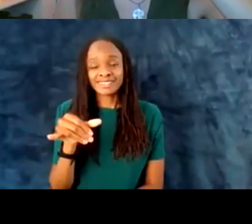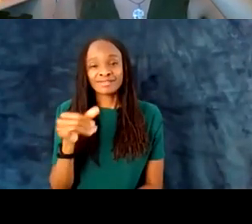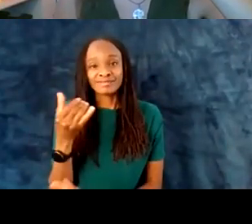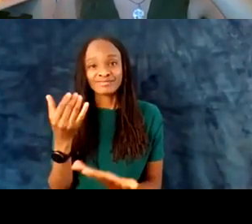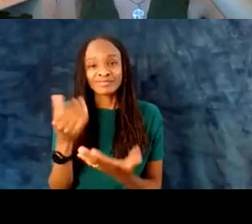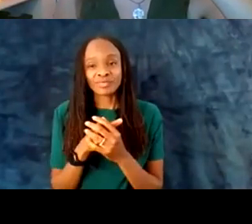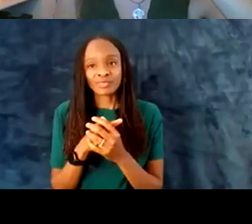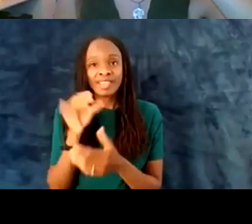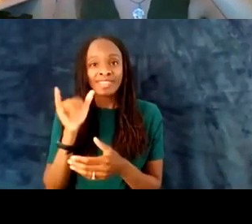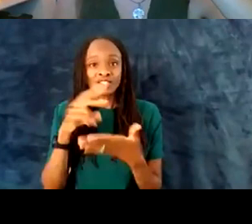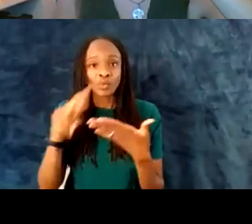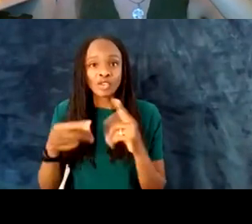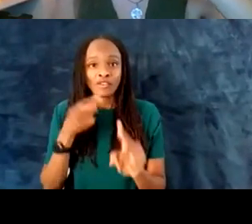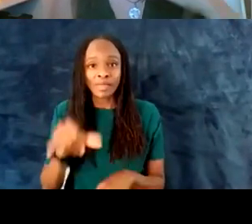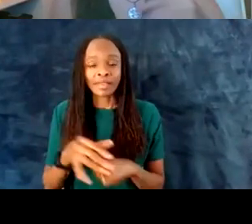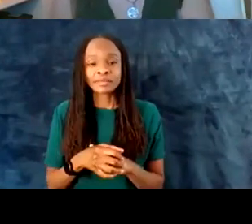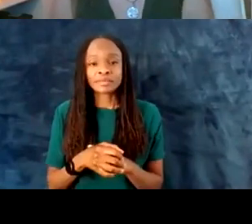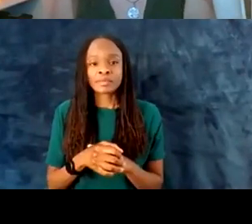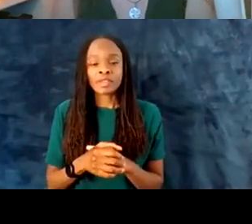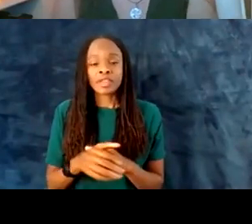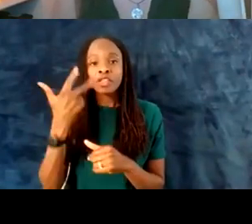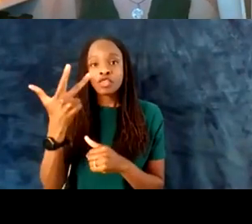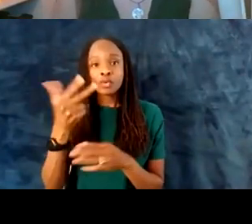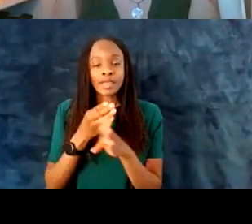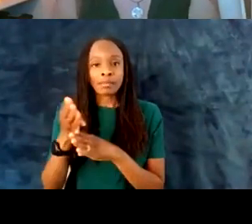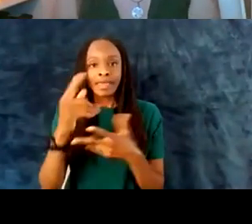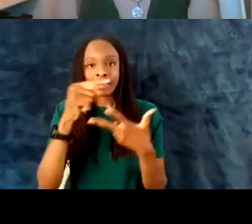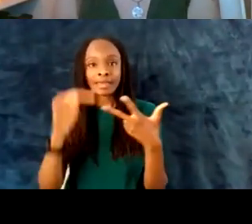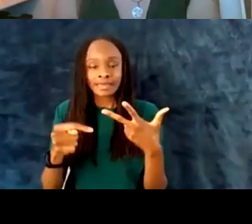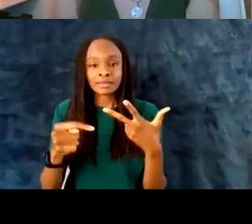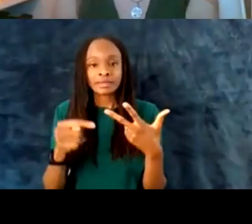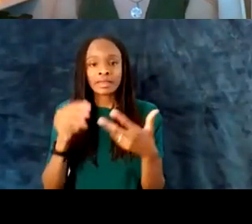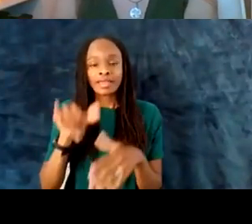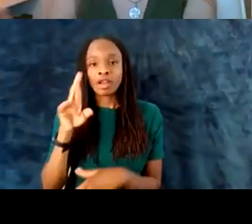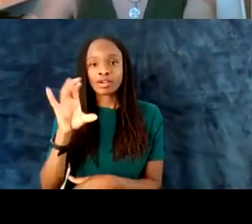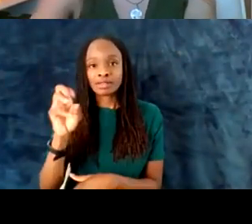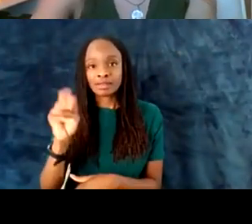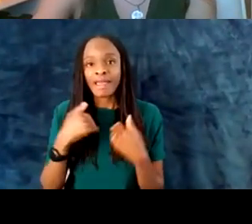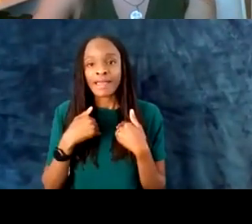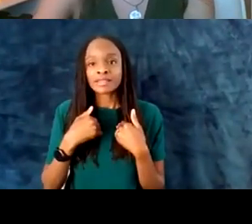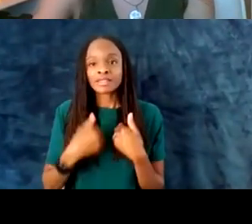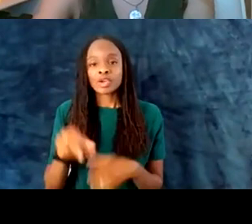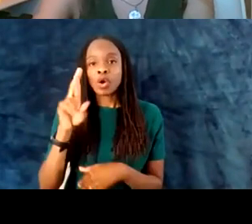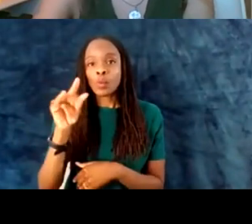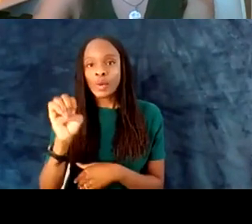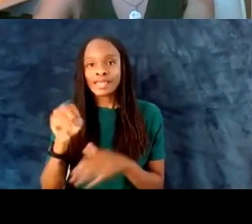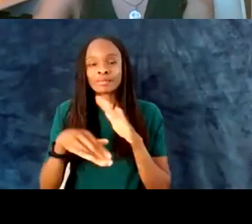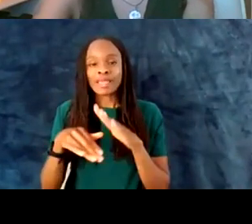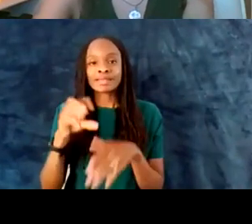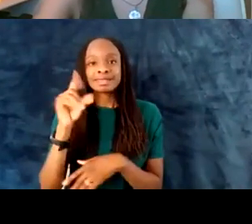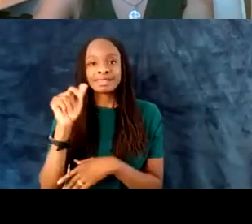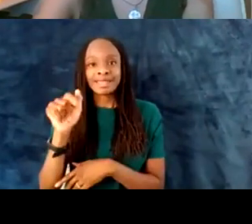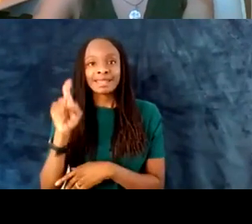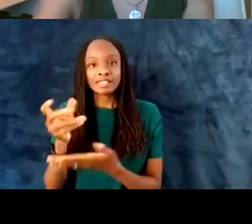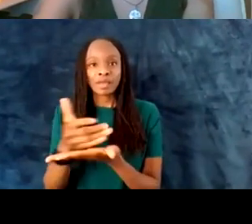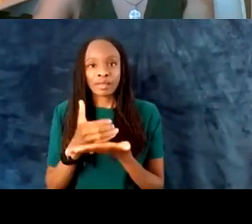end result of that. The three main asks that REMC has is that race-based data be collected,